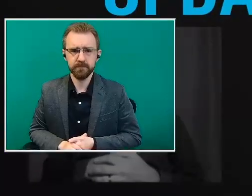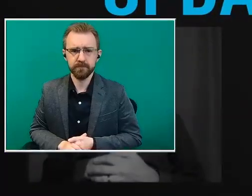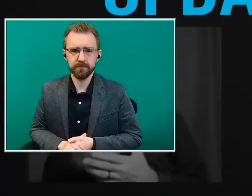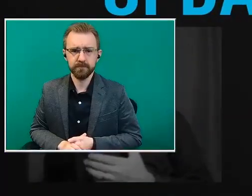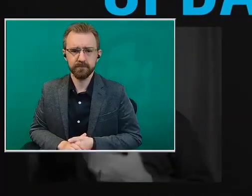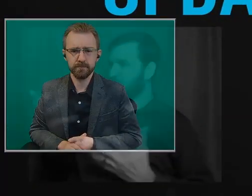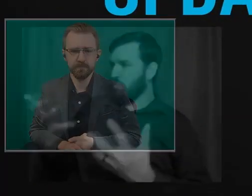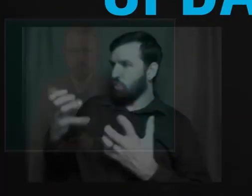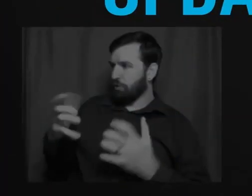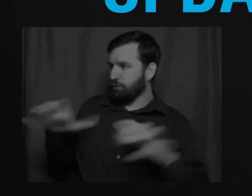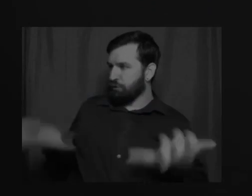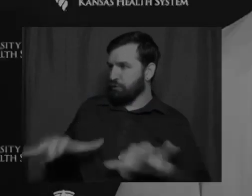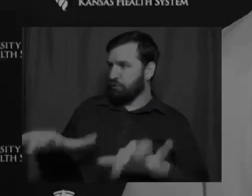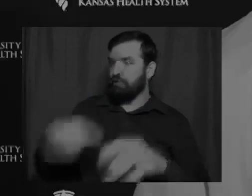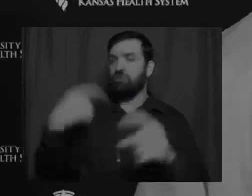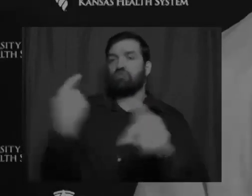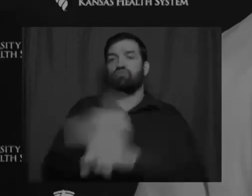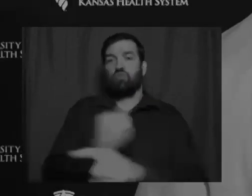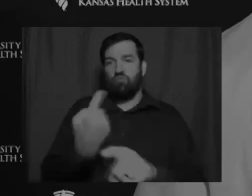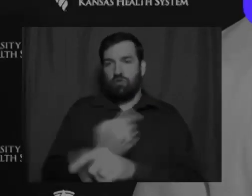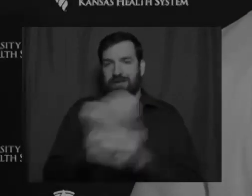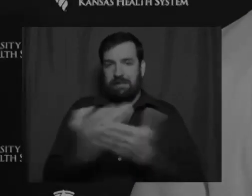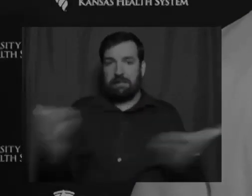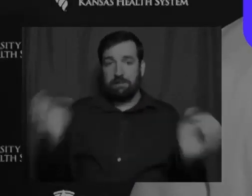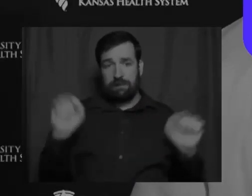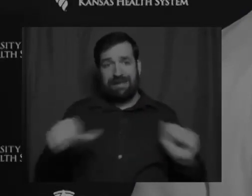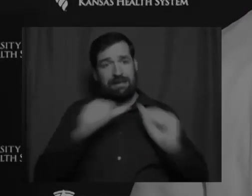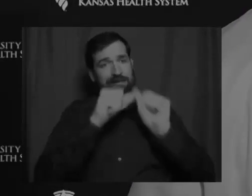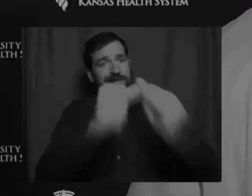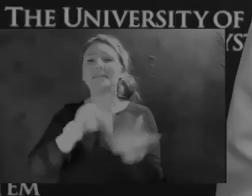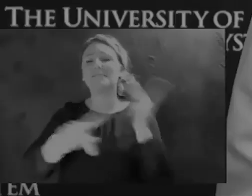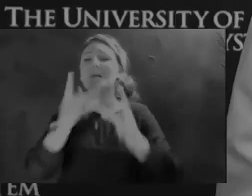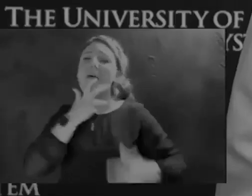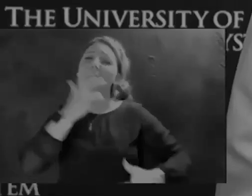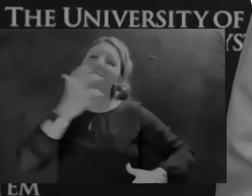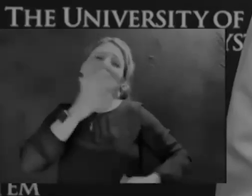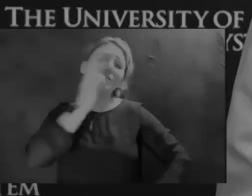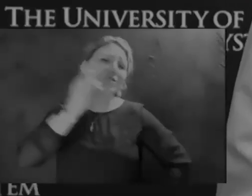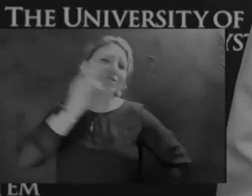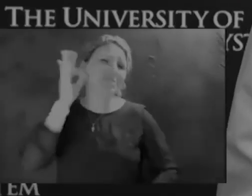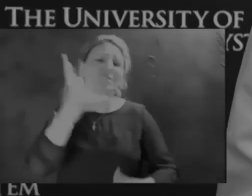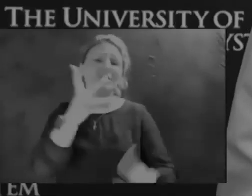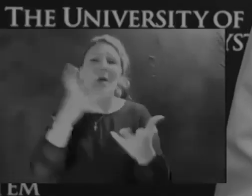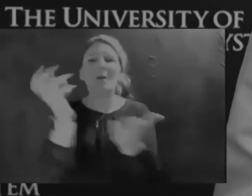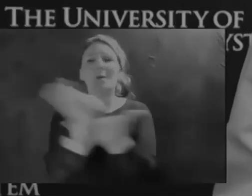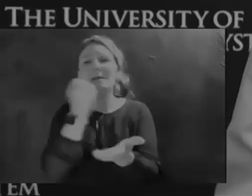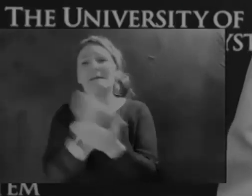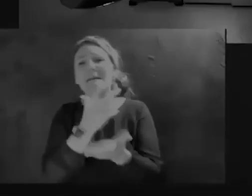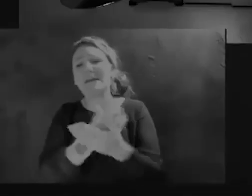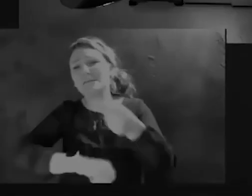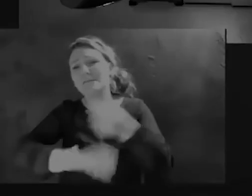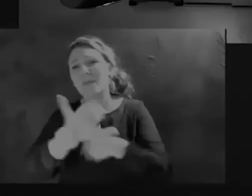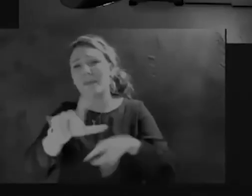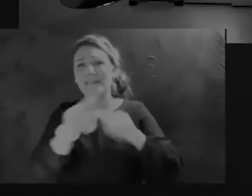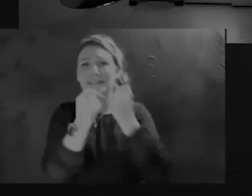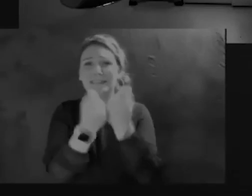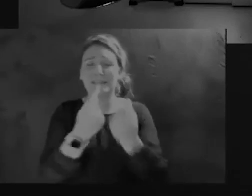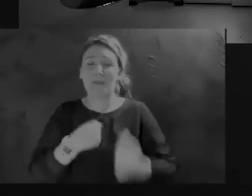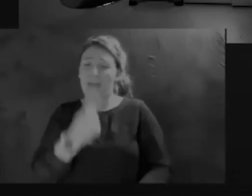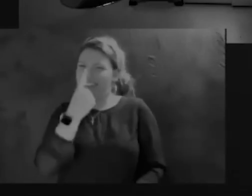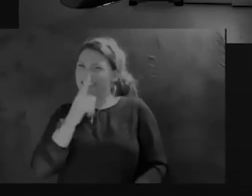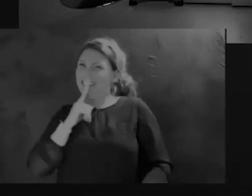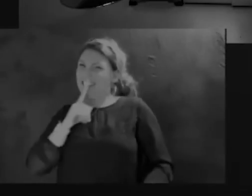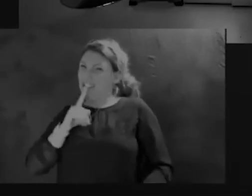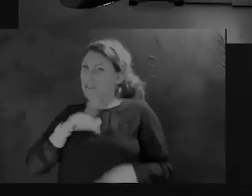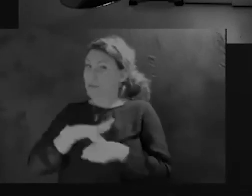Subscribe to our morning medical update and Open Mics with Dr. Stites podcast. Now, everywhere podcasts are available.